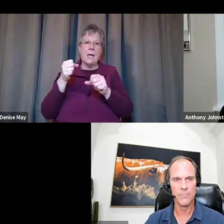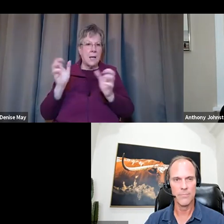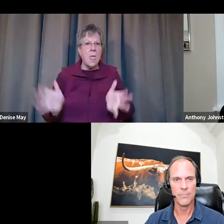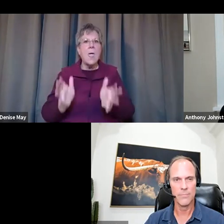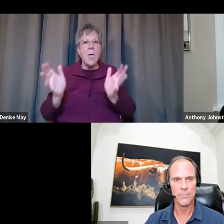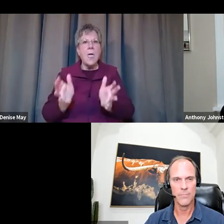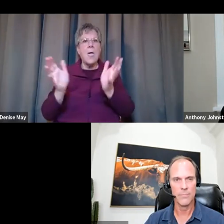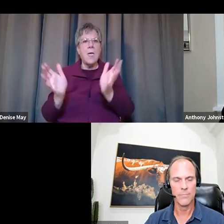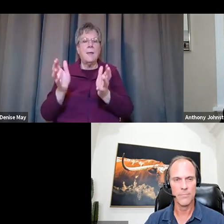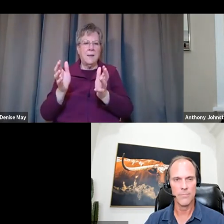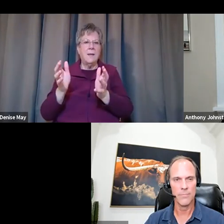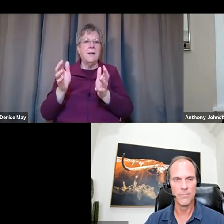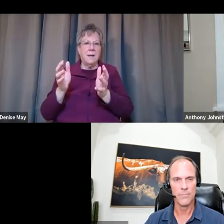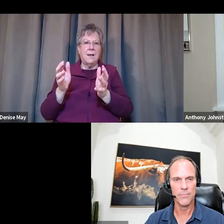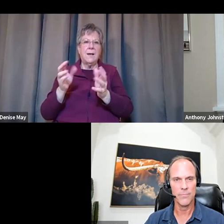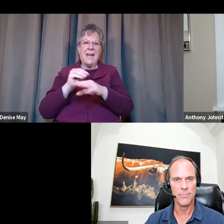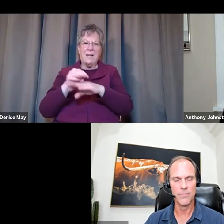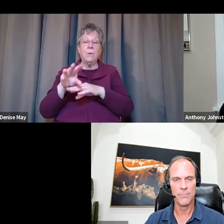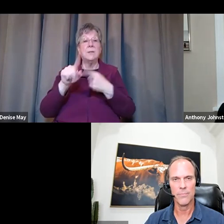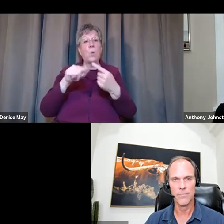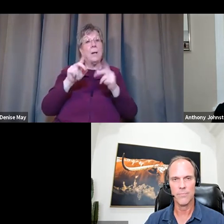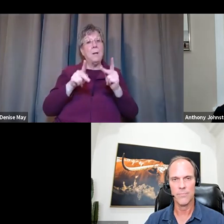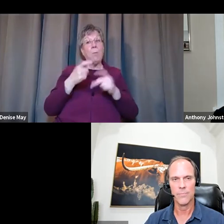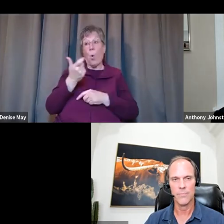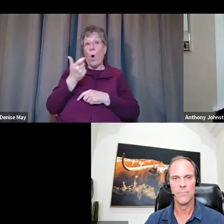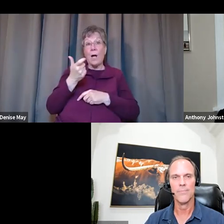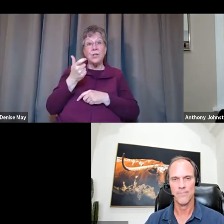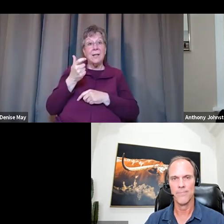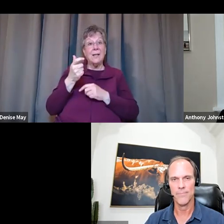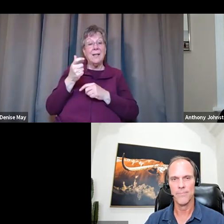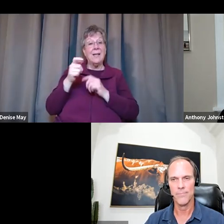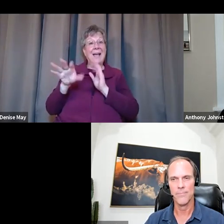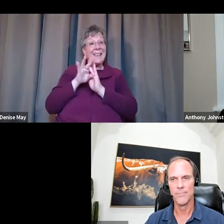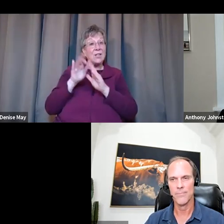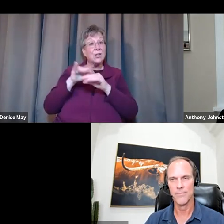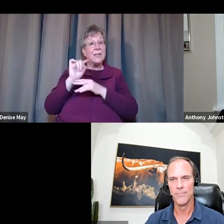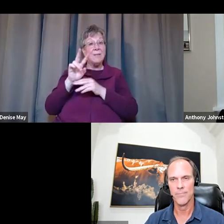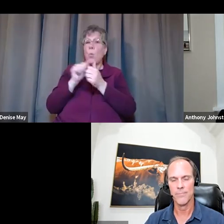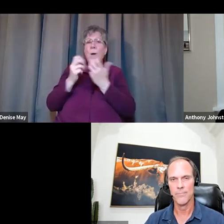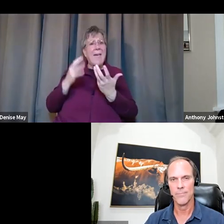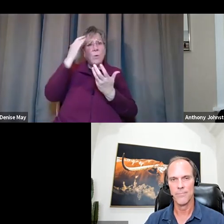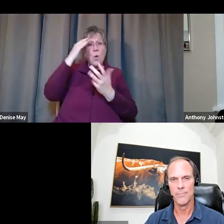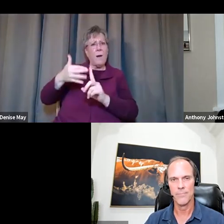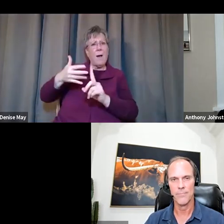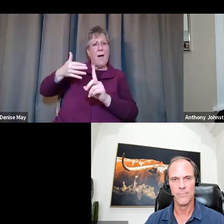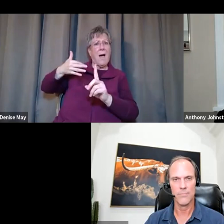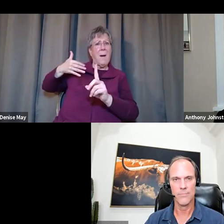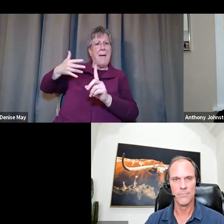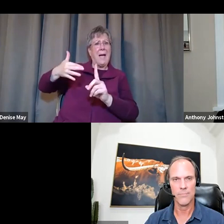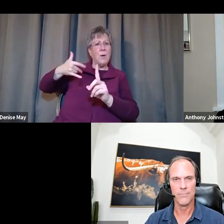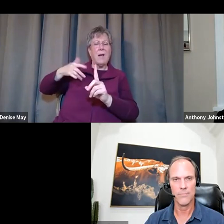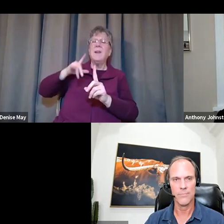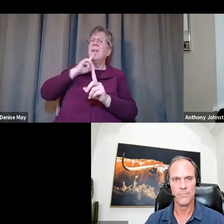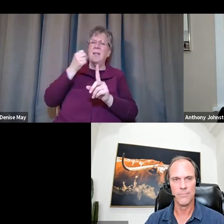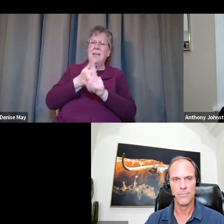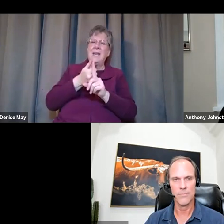about how when people are watching elections on TV without knowing all of the background and how things play out, it really